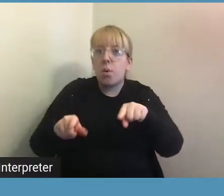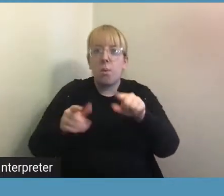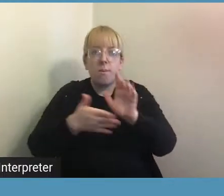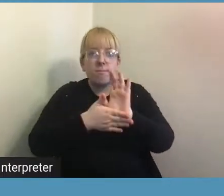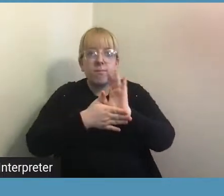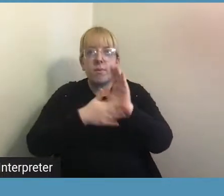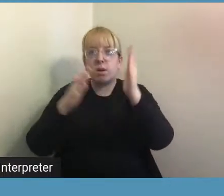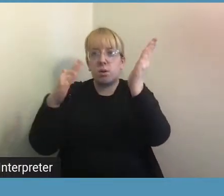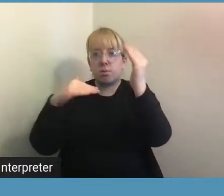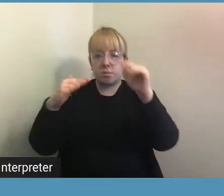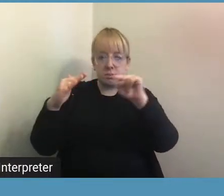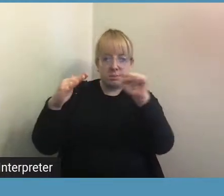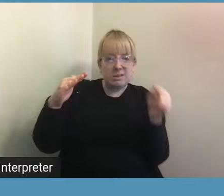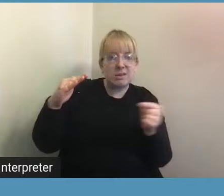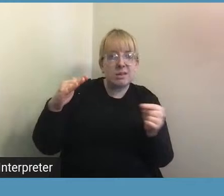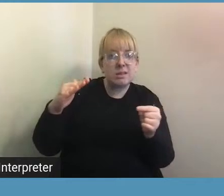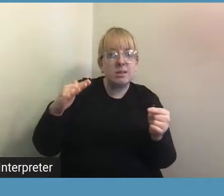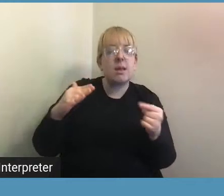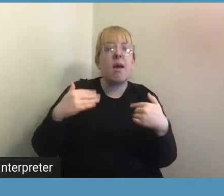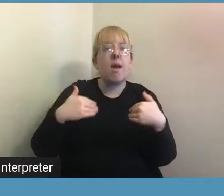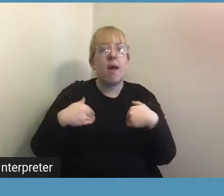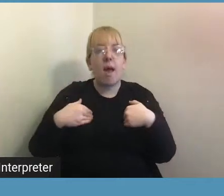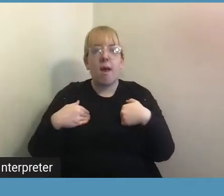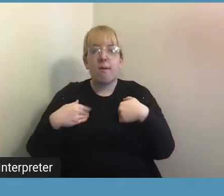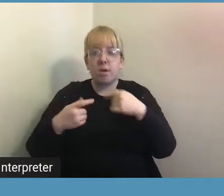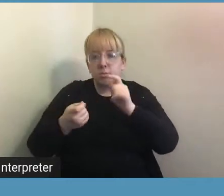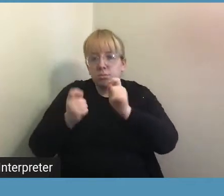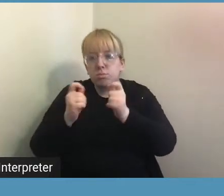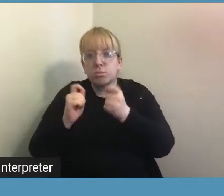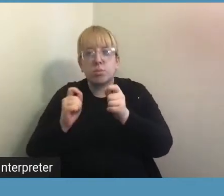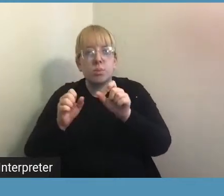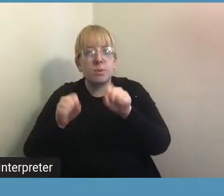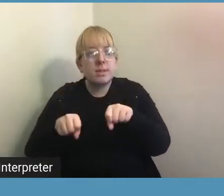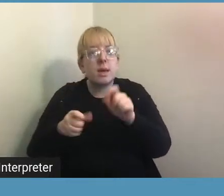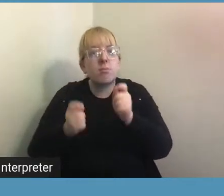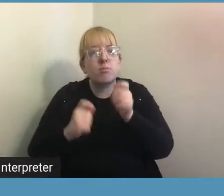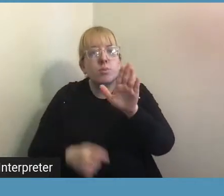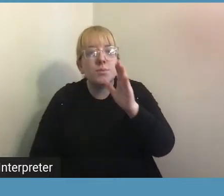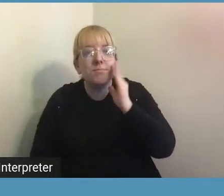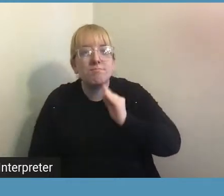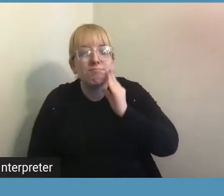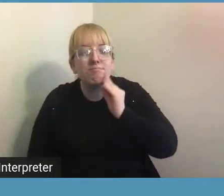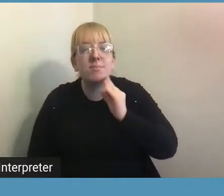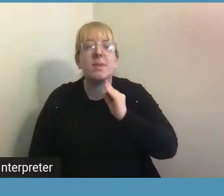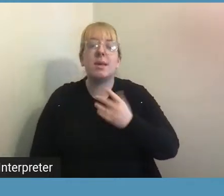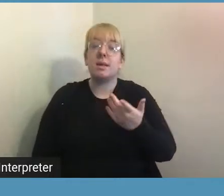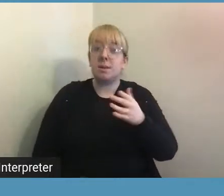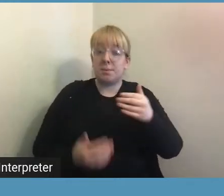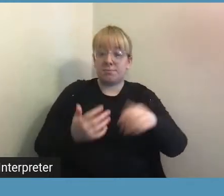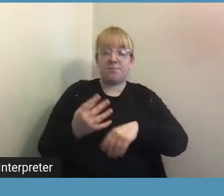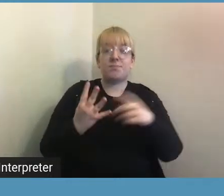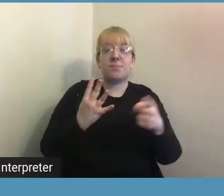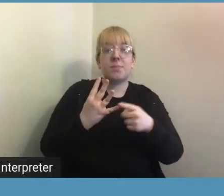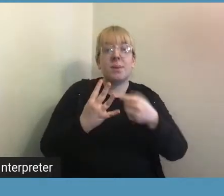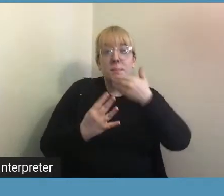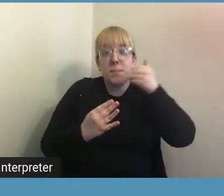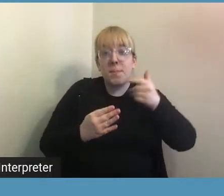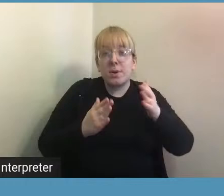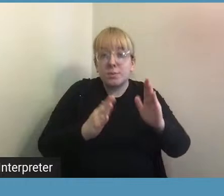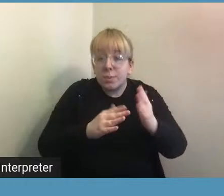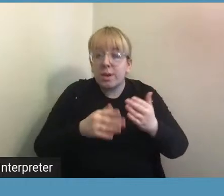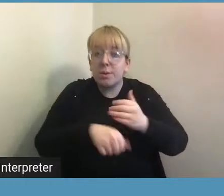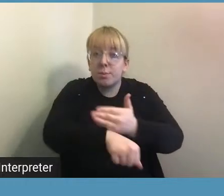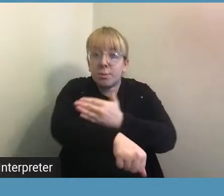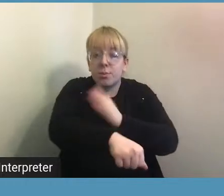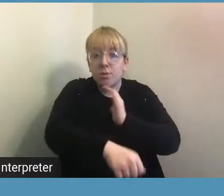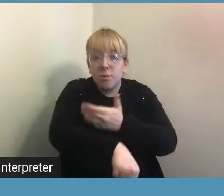refine our programs is to listen to our attendees. We ask that you share your candid feedback with us. Following today's program, you'll be